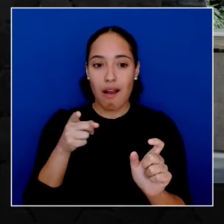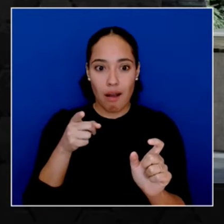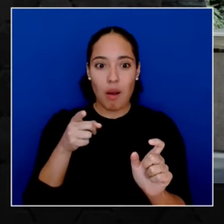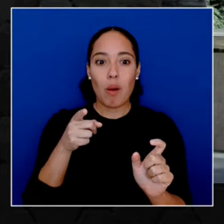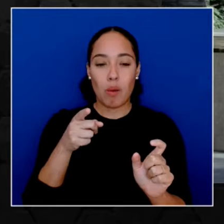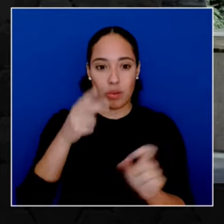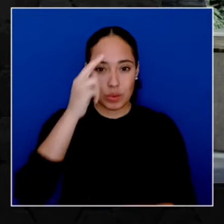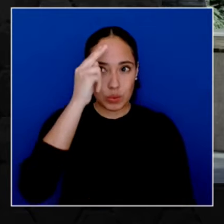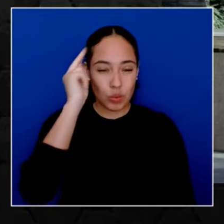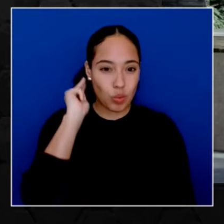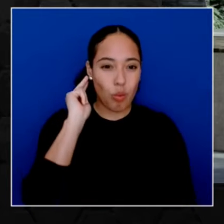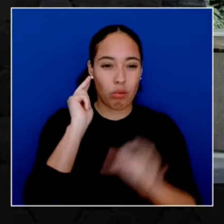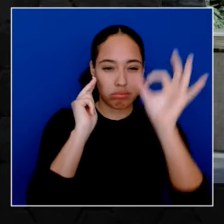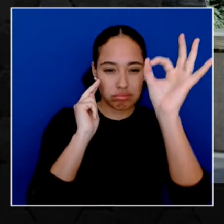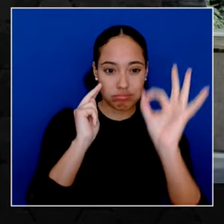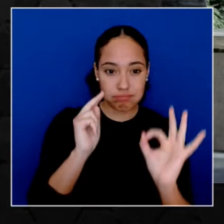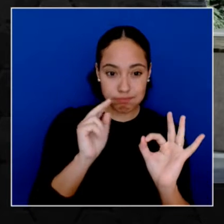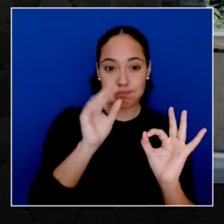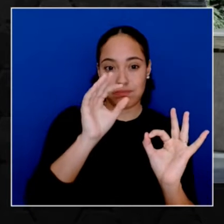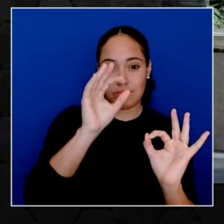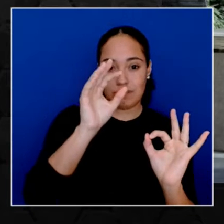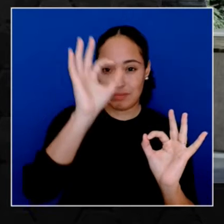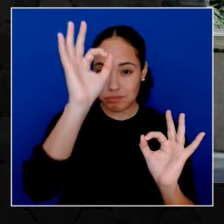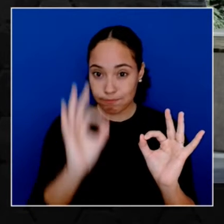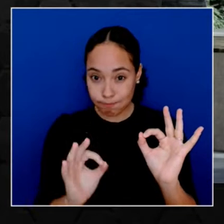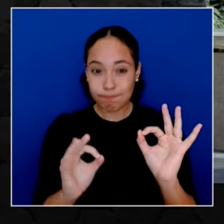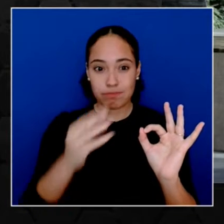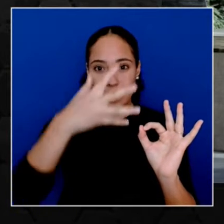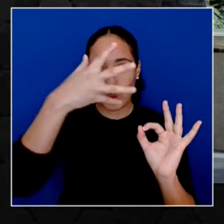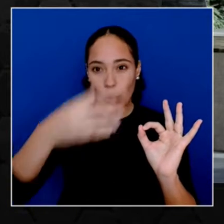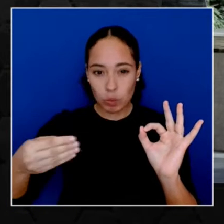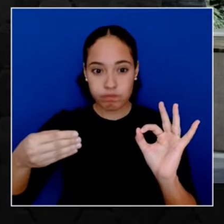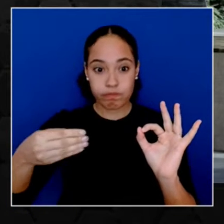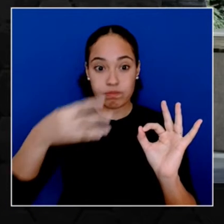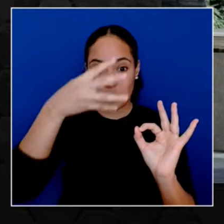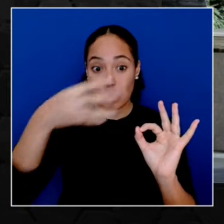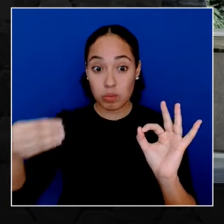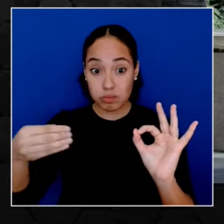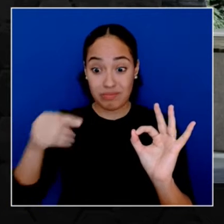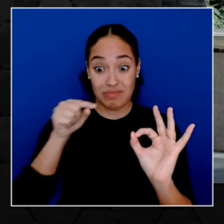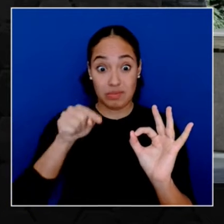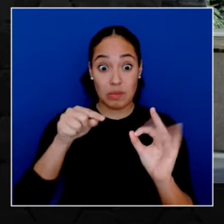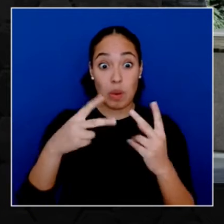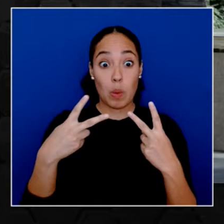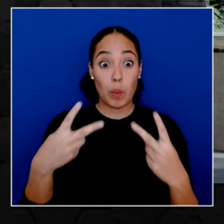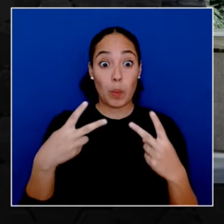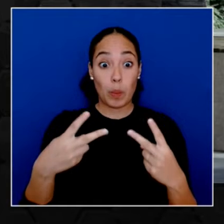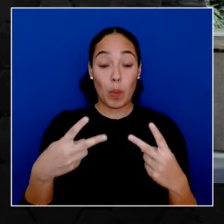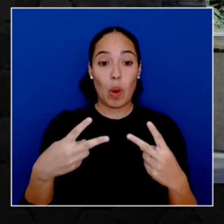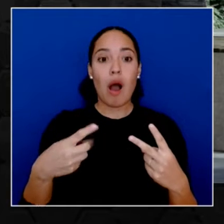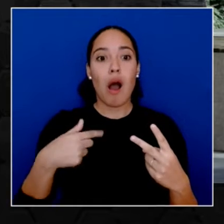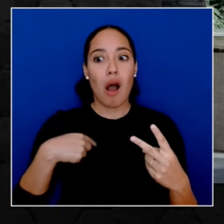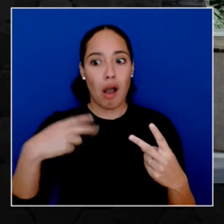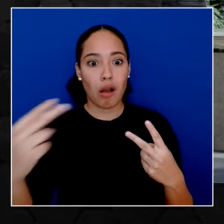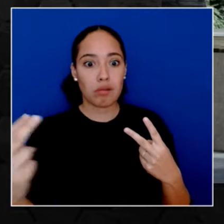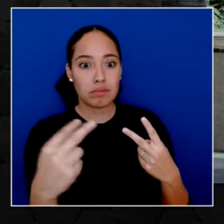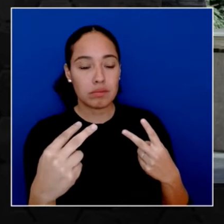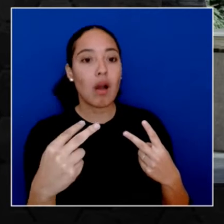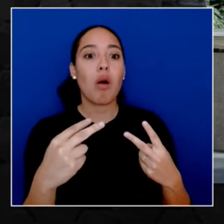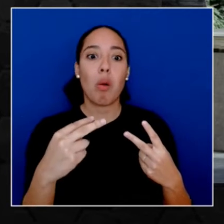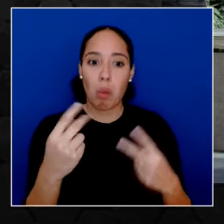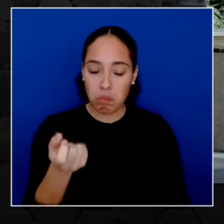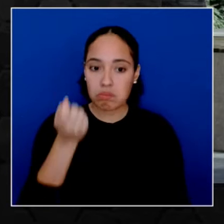So for example, things like the similarity of that to how we process images in our